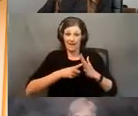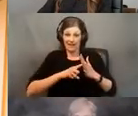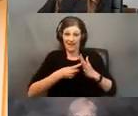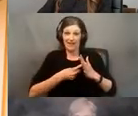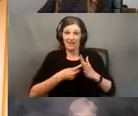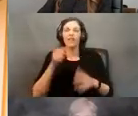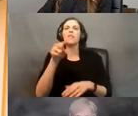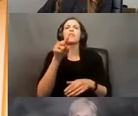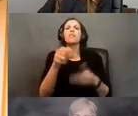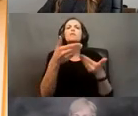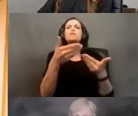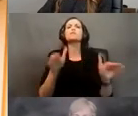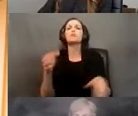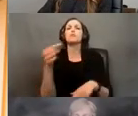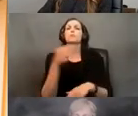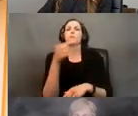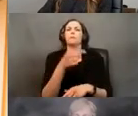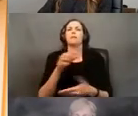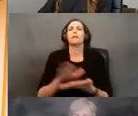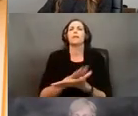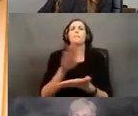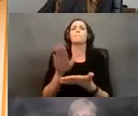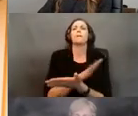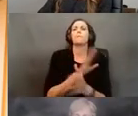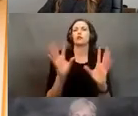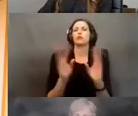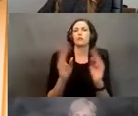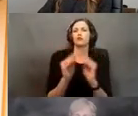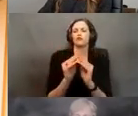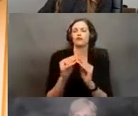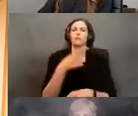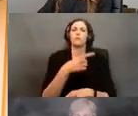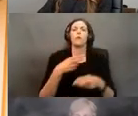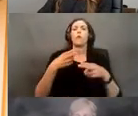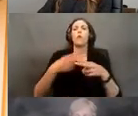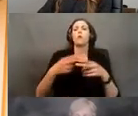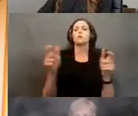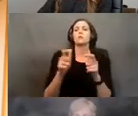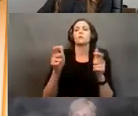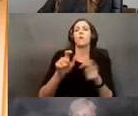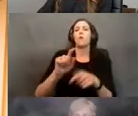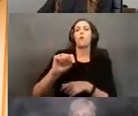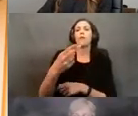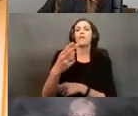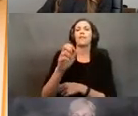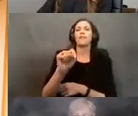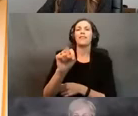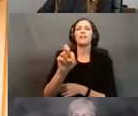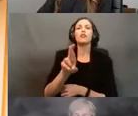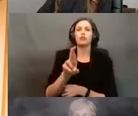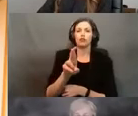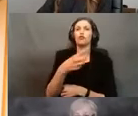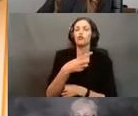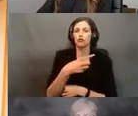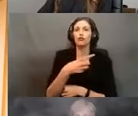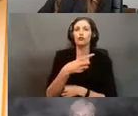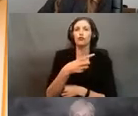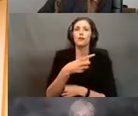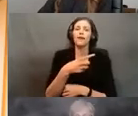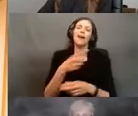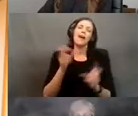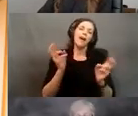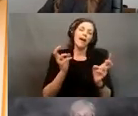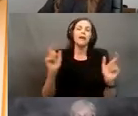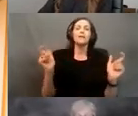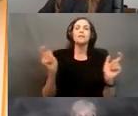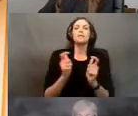a paper session room will look like. So this is what we call a small theater, uh, uh, uh, a small, I should